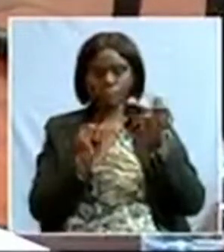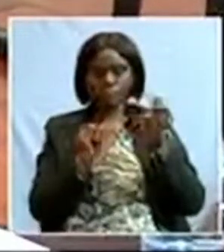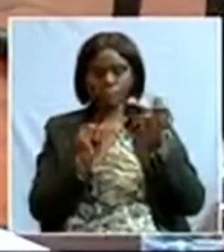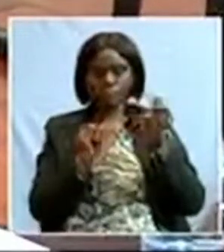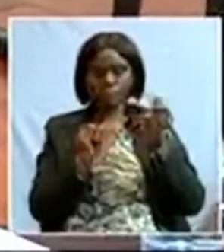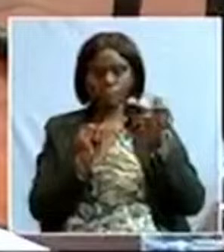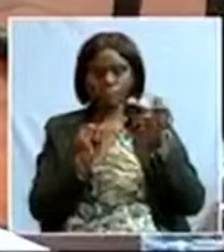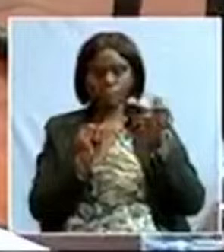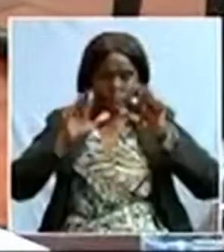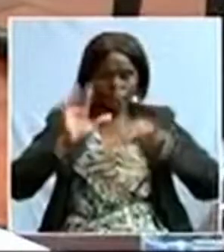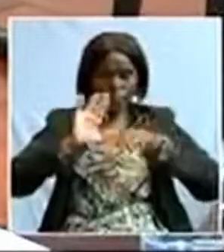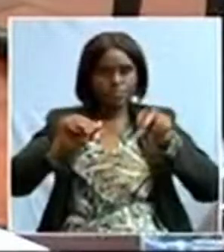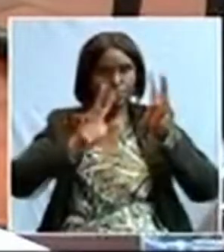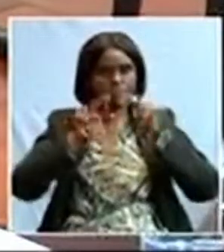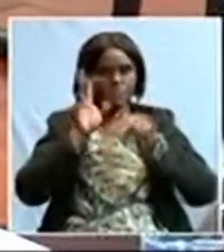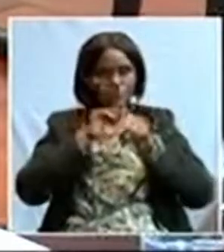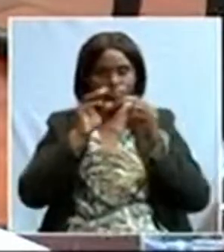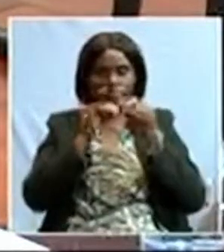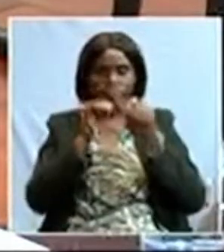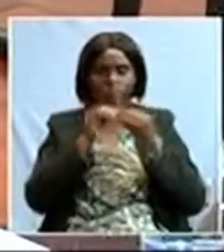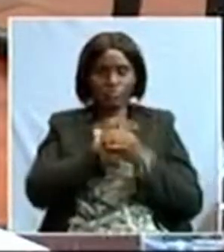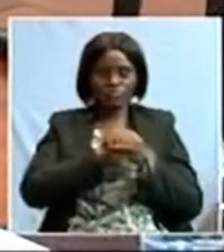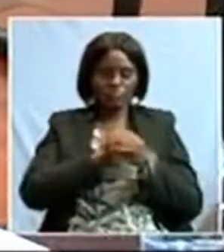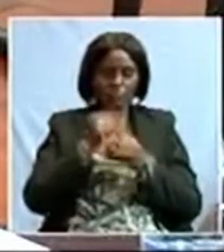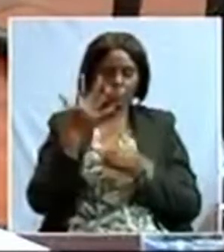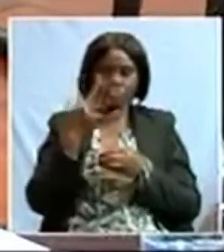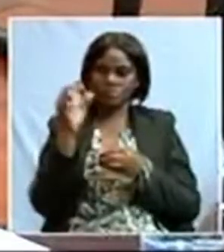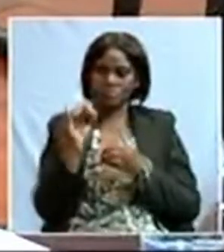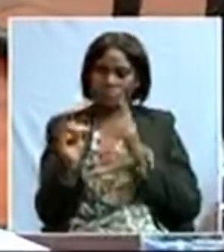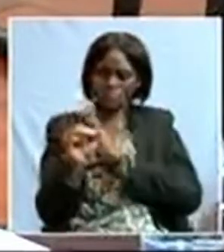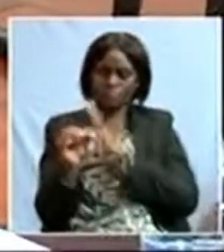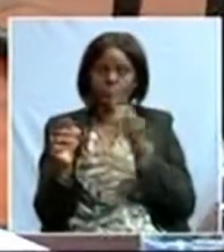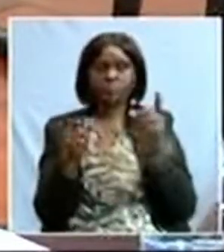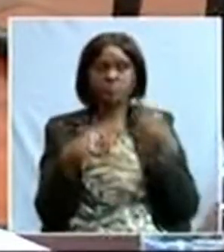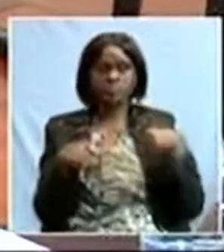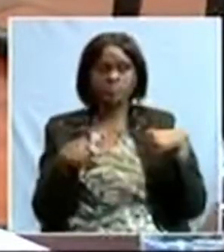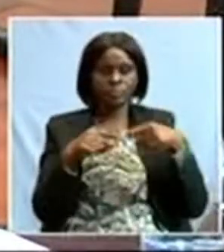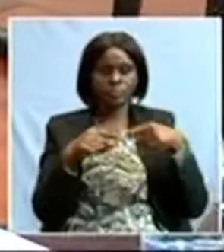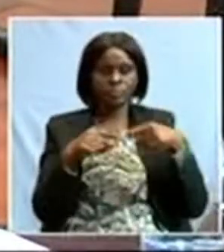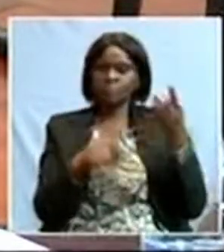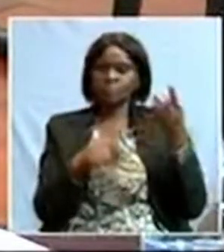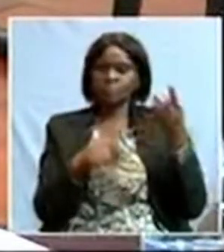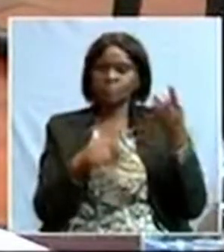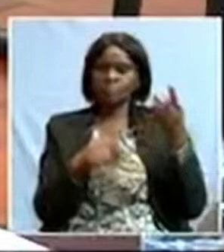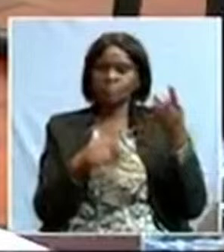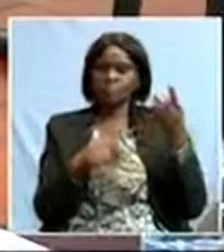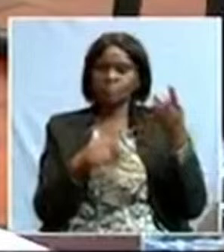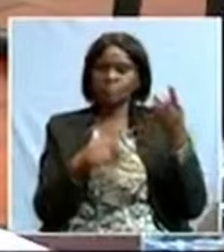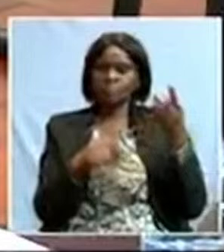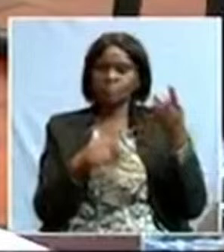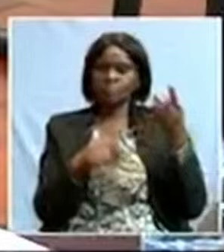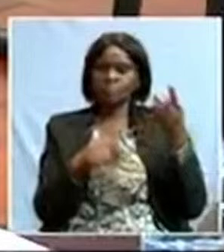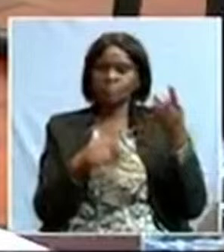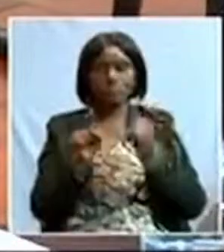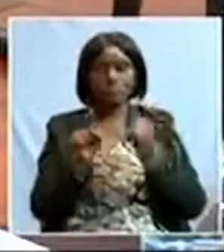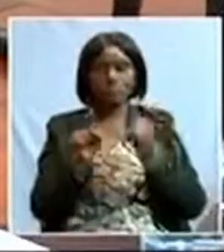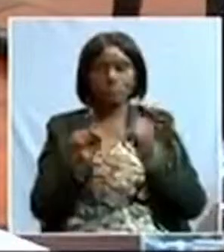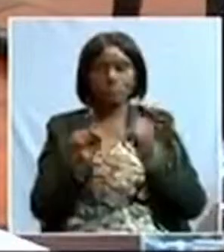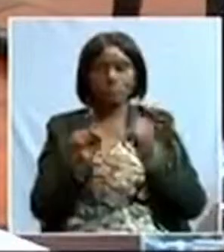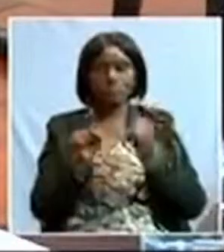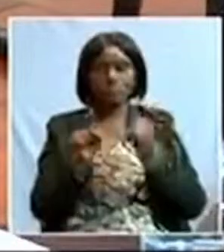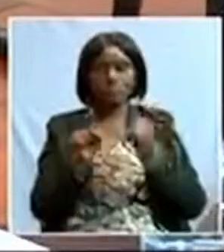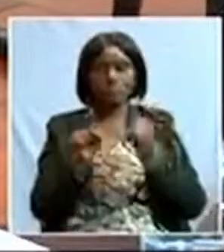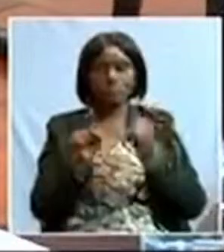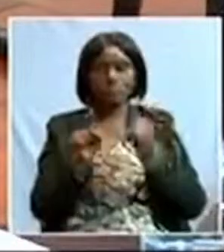the auditor's observation and regrets that 5% of locally generated fund was not apportioned for ward